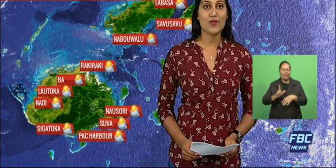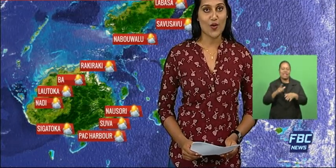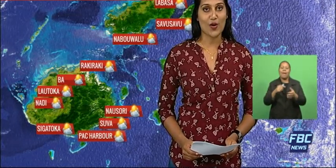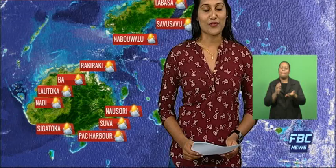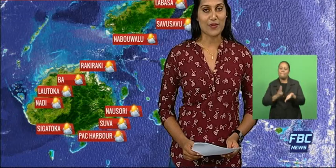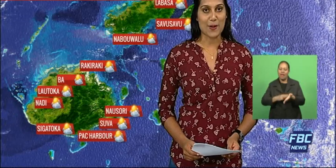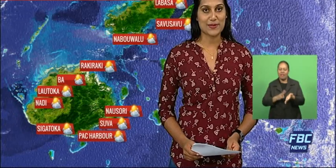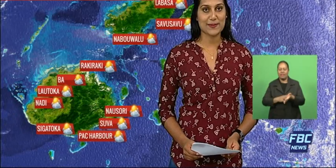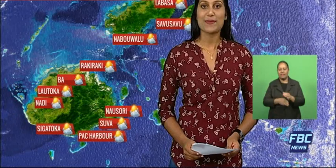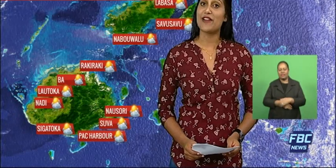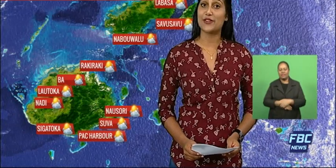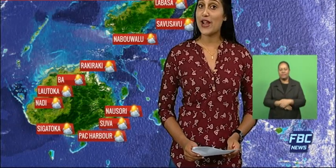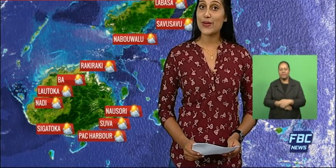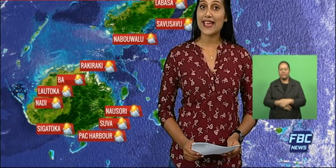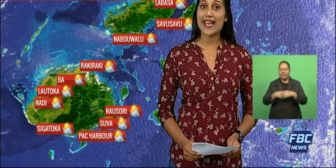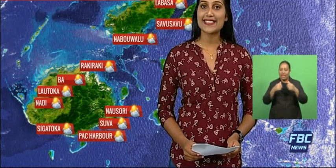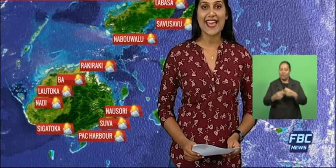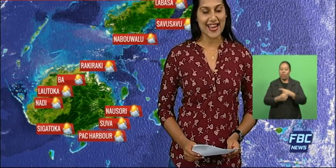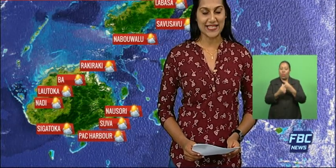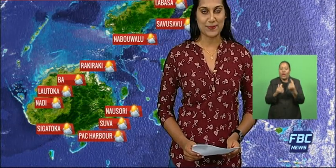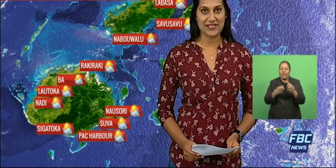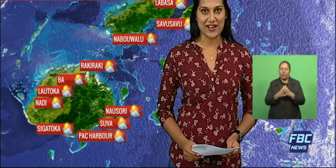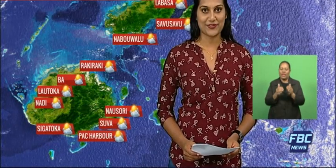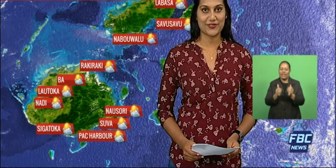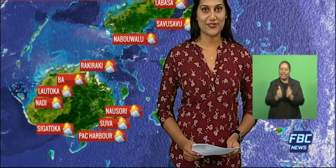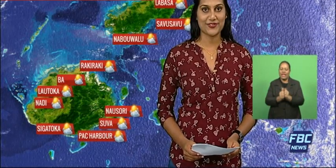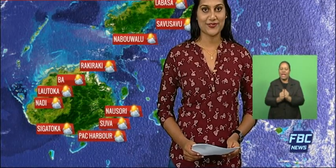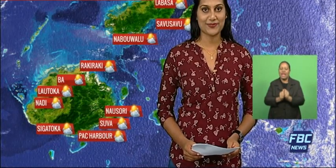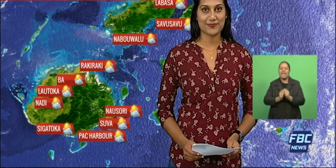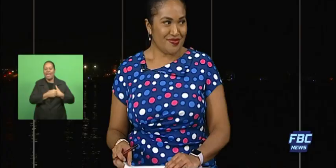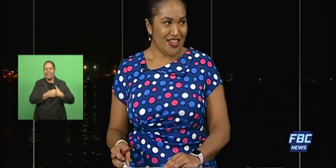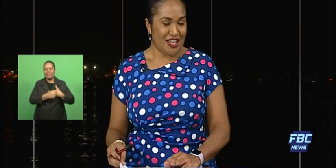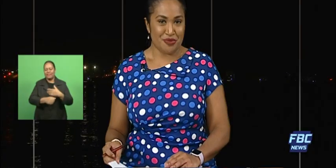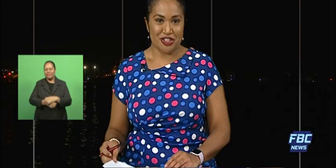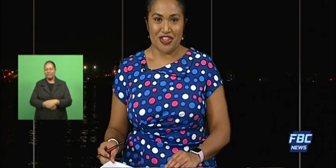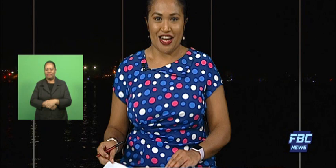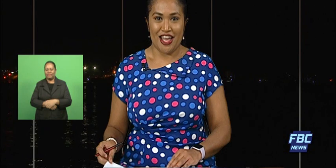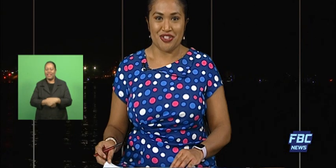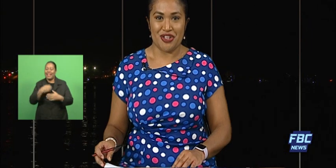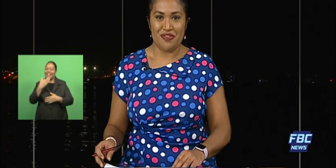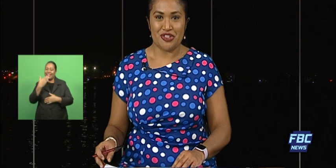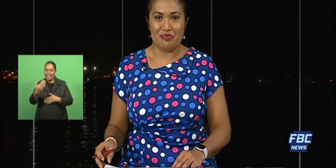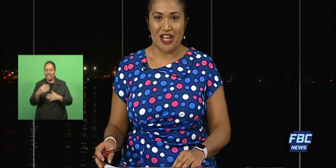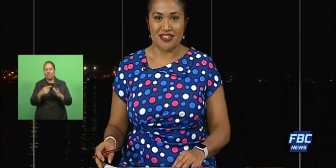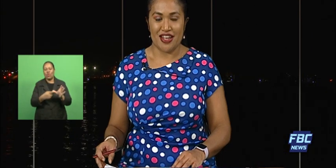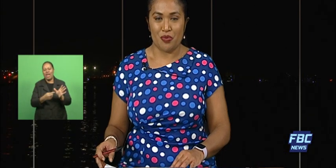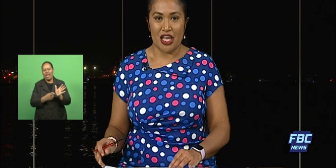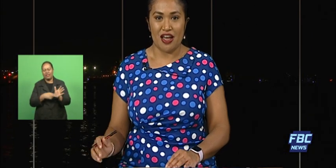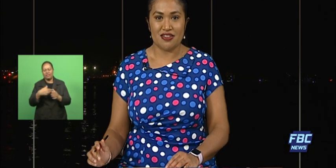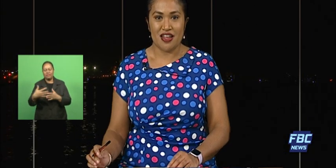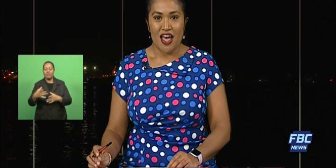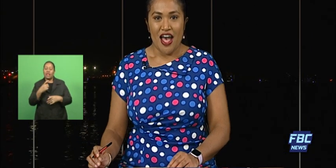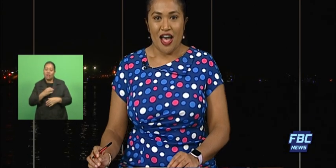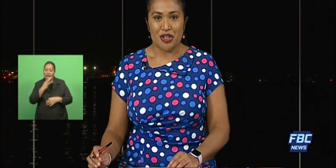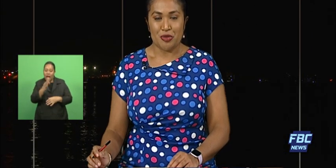in the role of moms. Have a great weekend and keep safe. Thanks so much for that, Angie. In Fiji on Pulse today, we